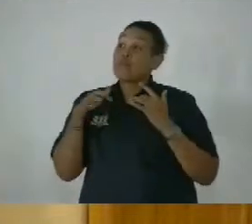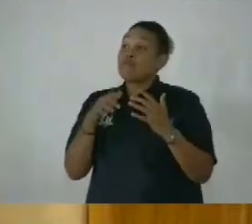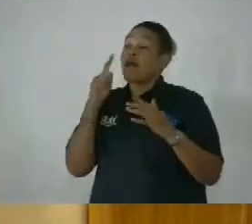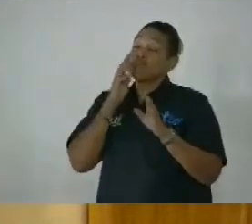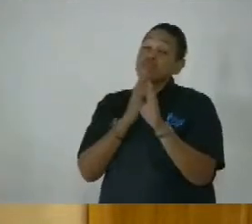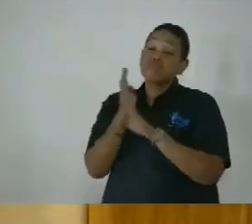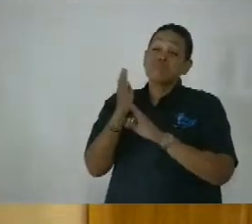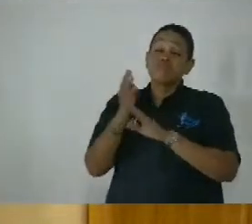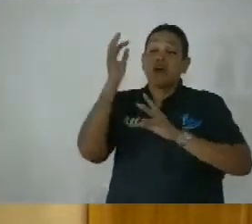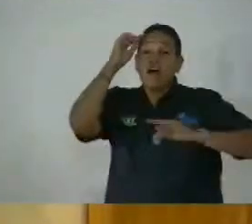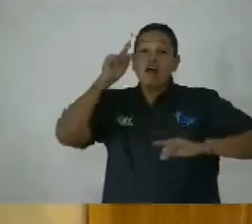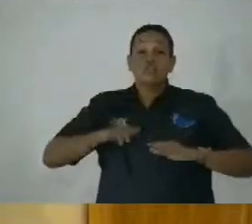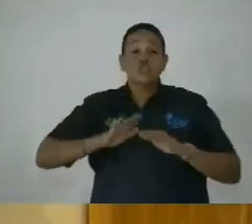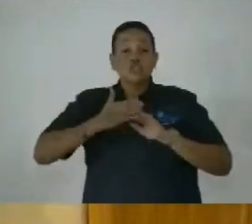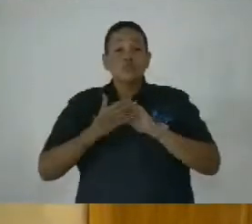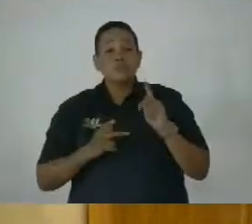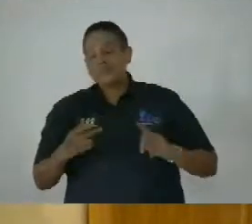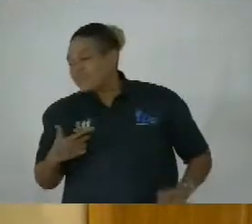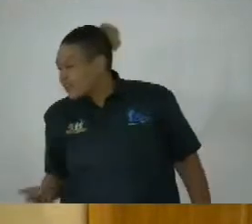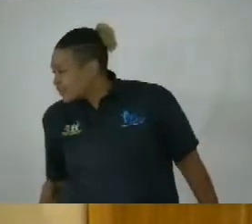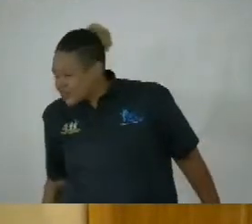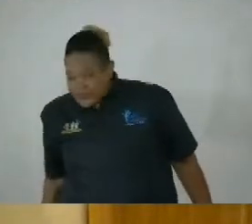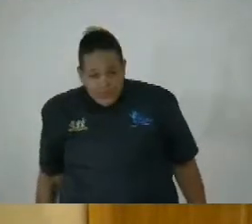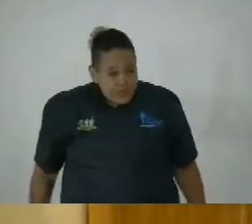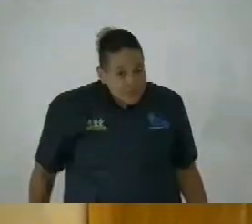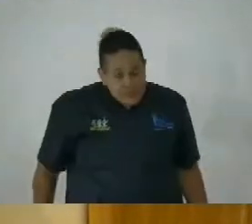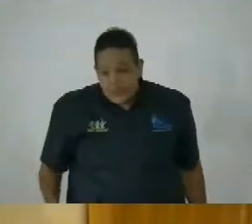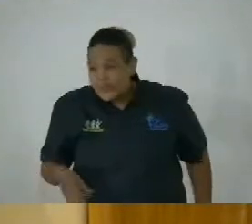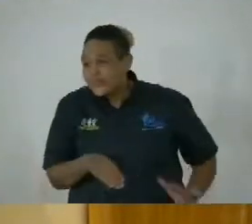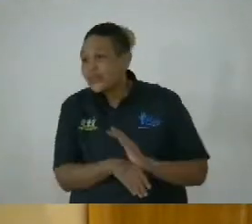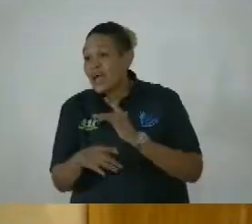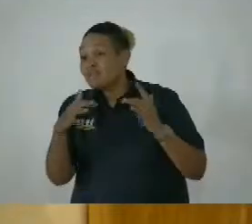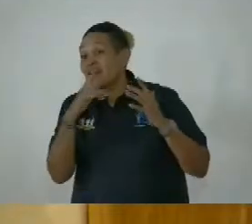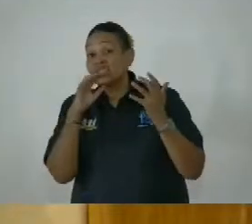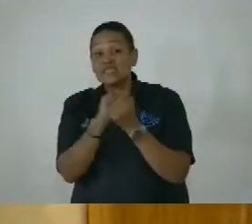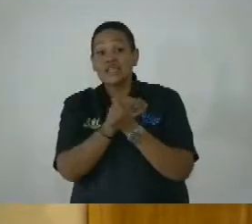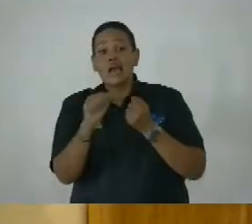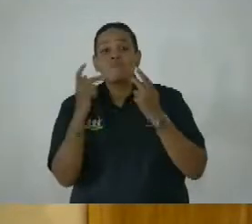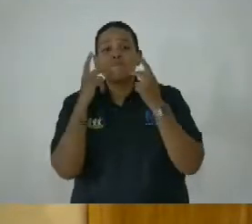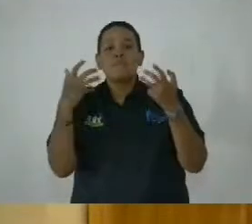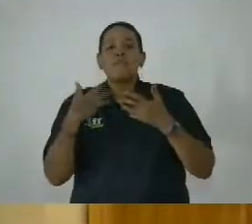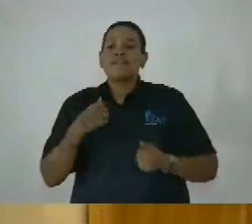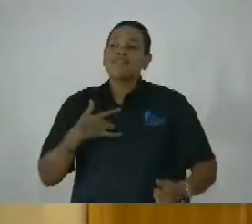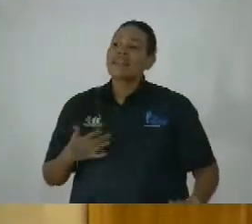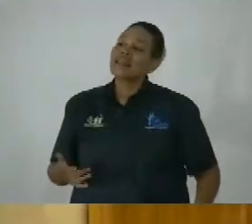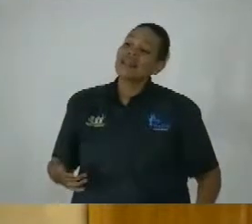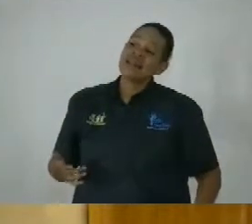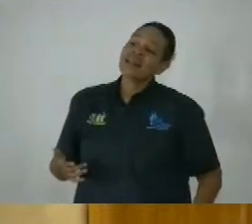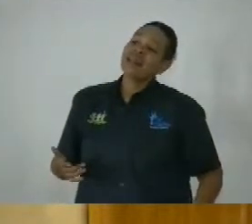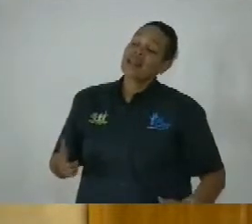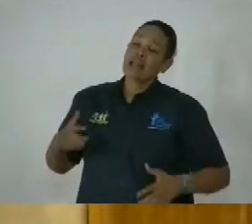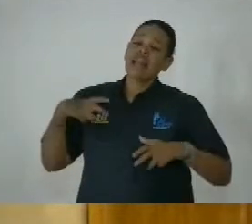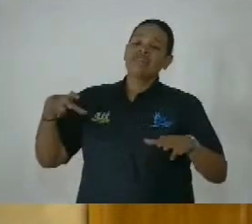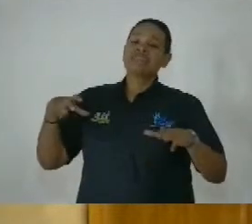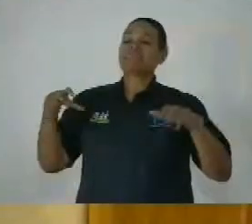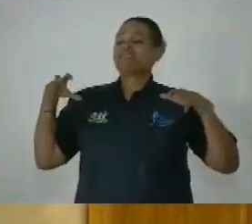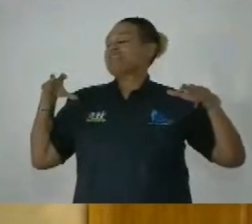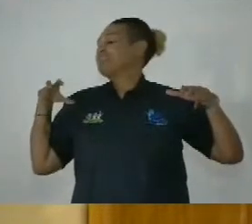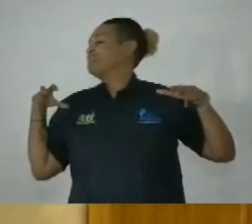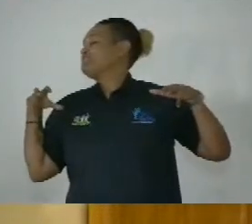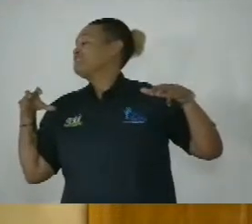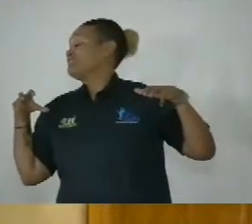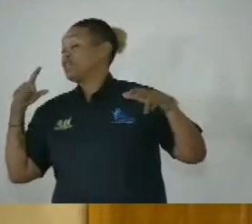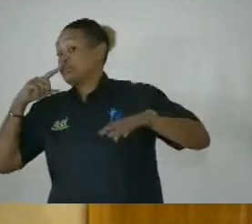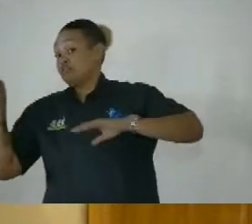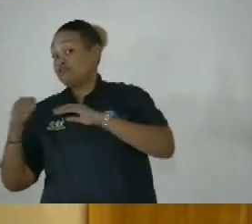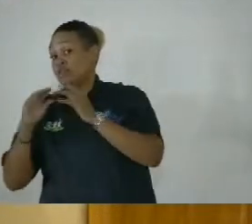primary concern of the Jamaican people. Yes. This has damaged public confidence, hindered investment, and disrupted the lives